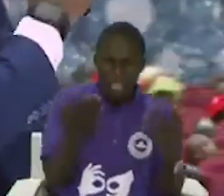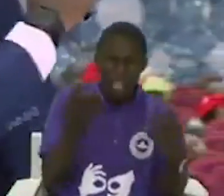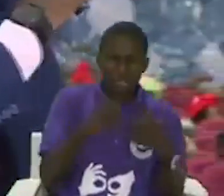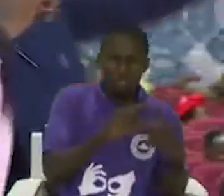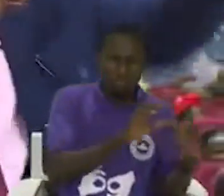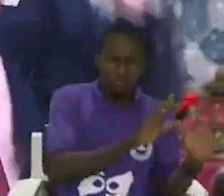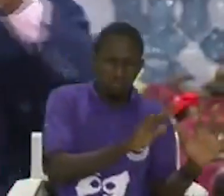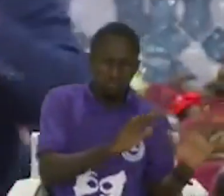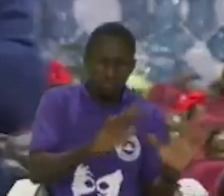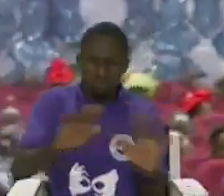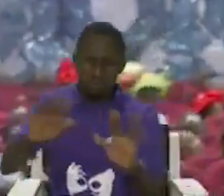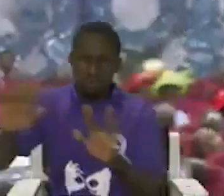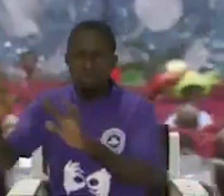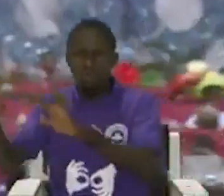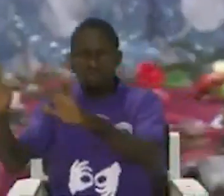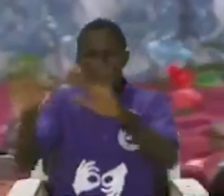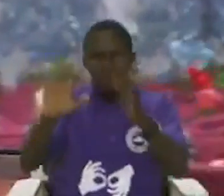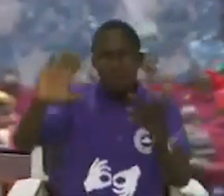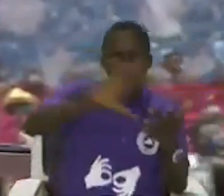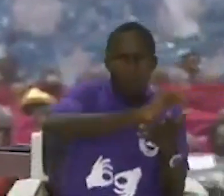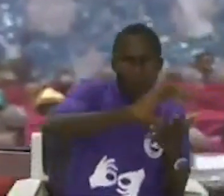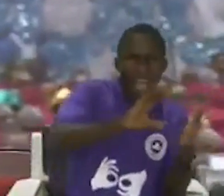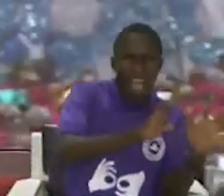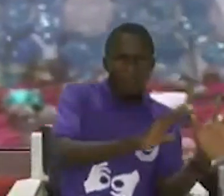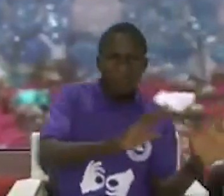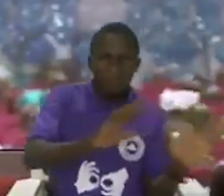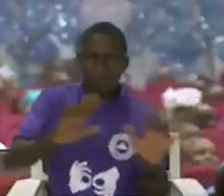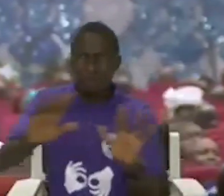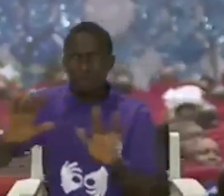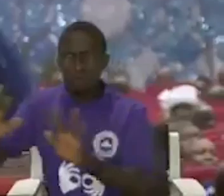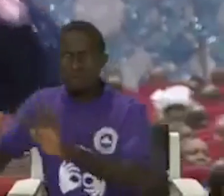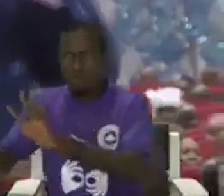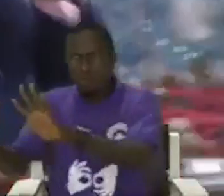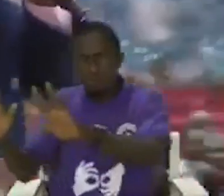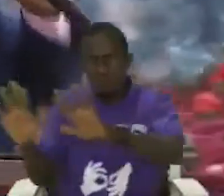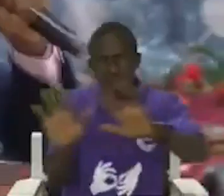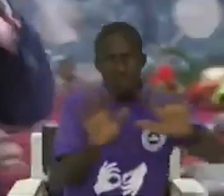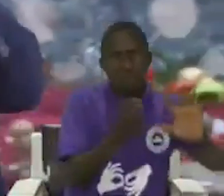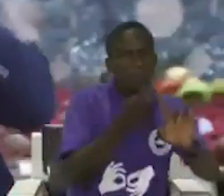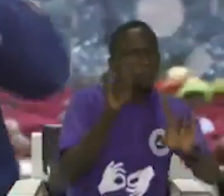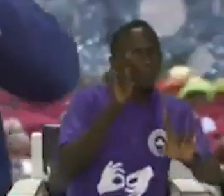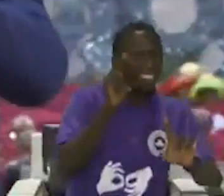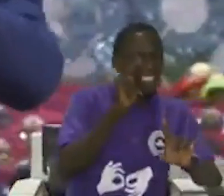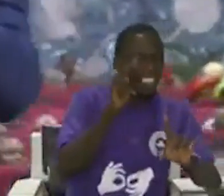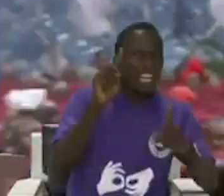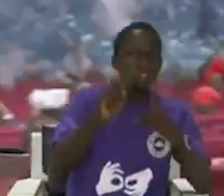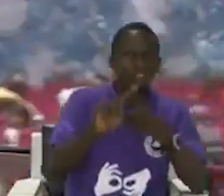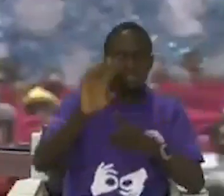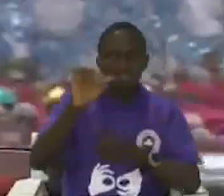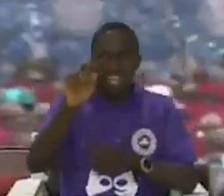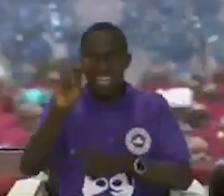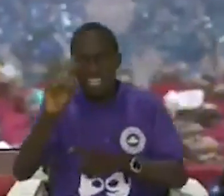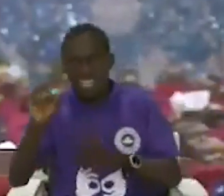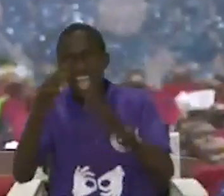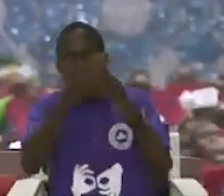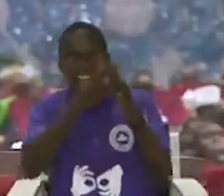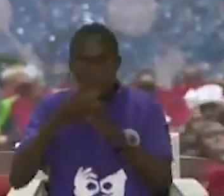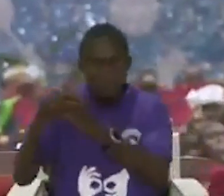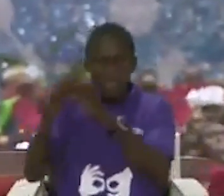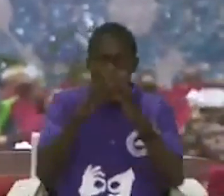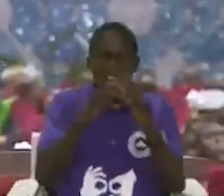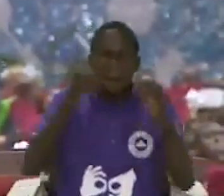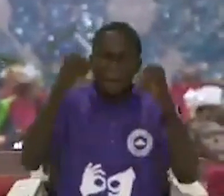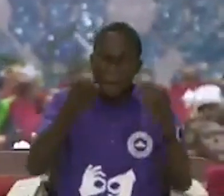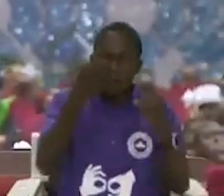auditorium, to the choir side, to those who are watching us online, from Nigeria to Canada to US. The power of God will flow